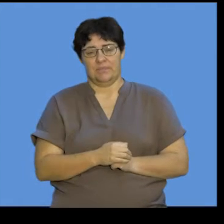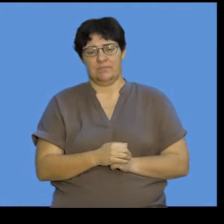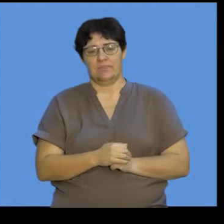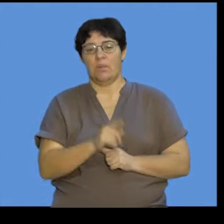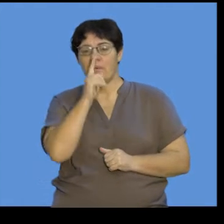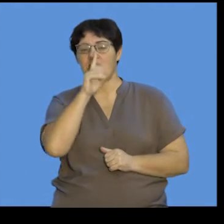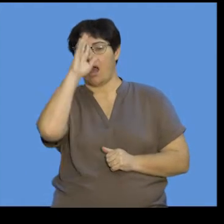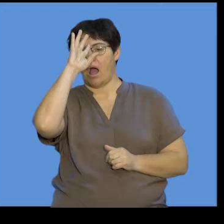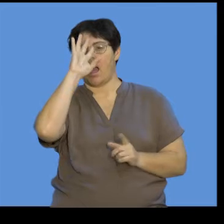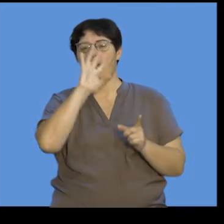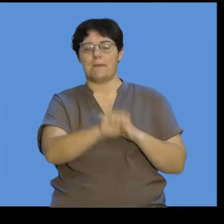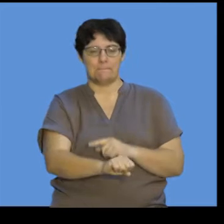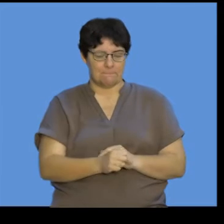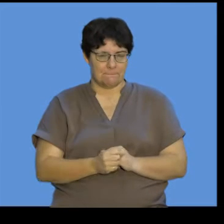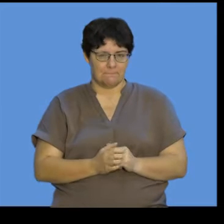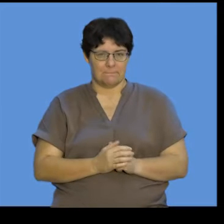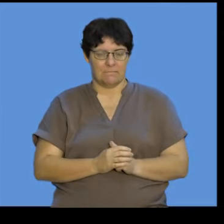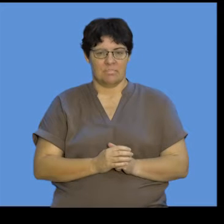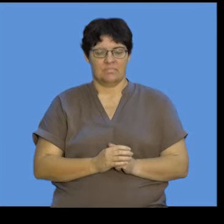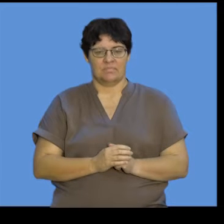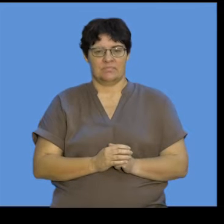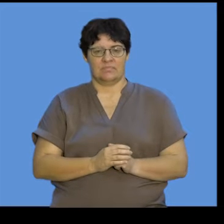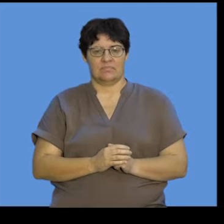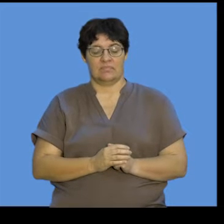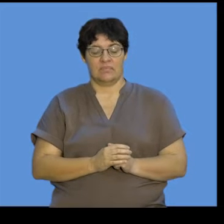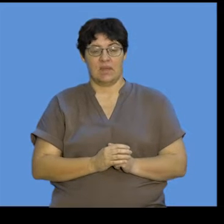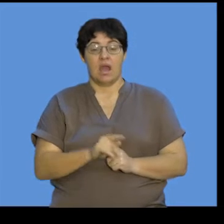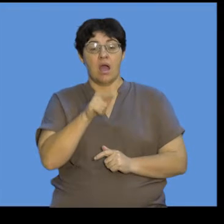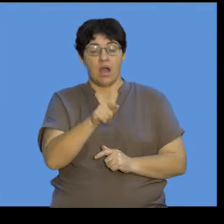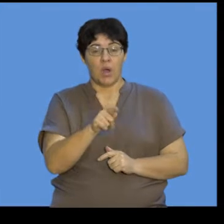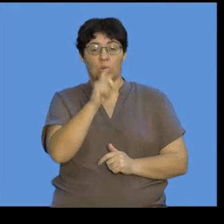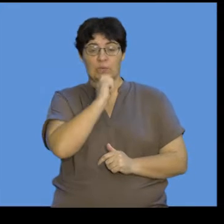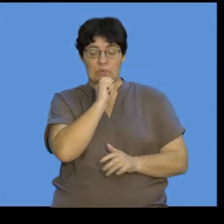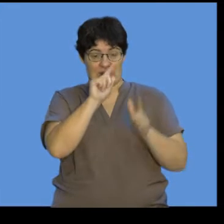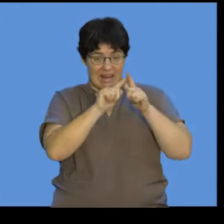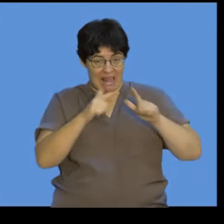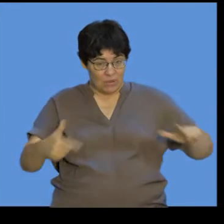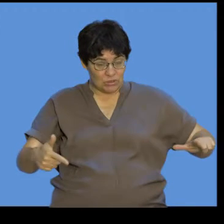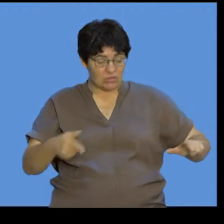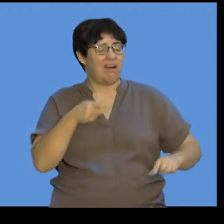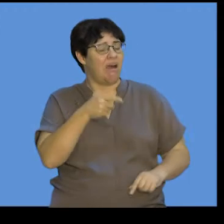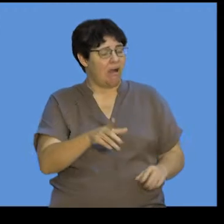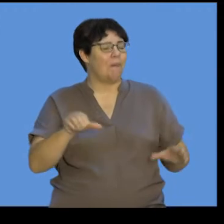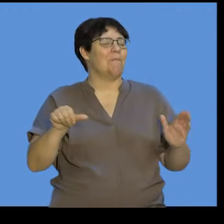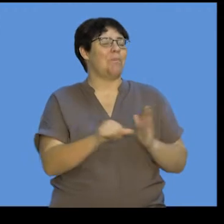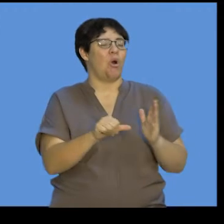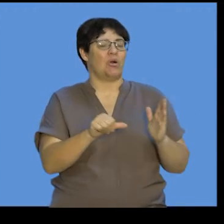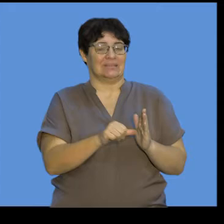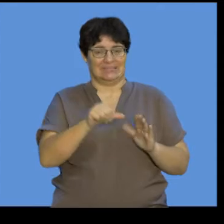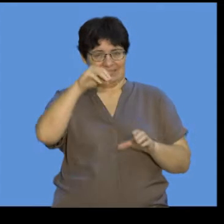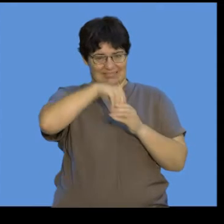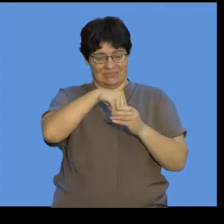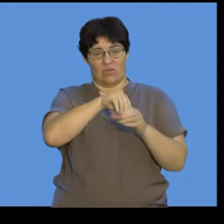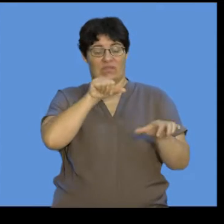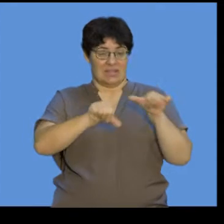remind ourselves that, remember, the language in itself is located within the context of science.